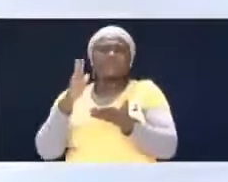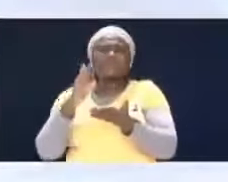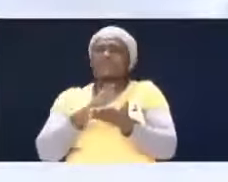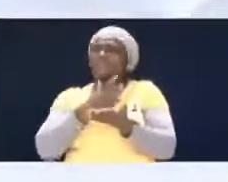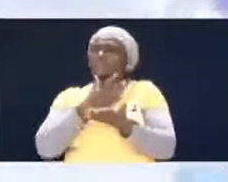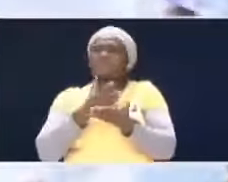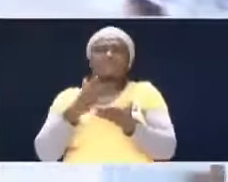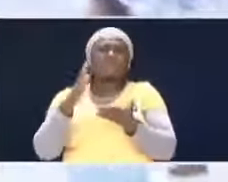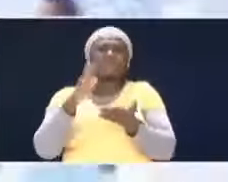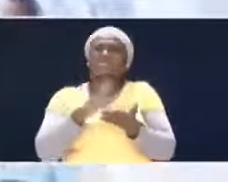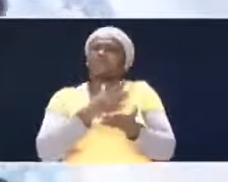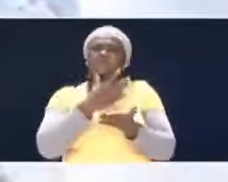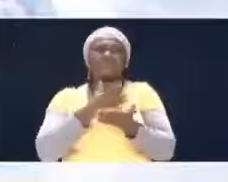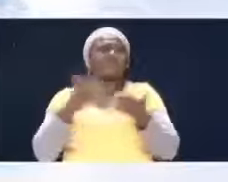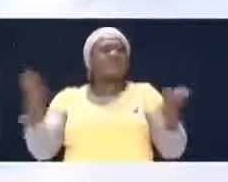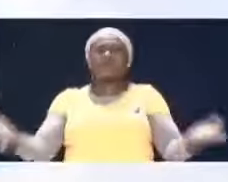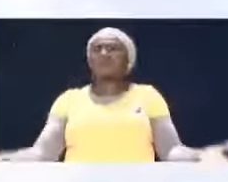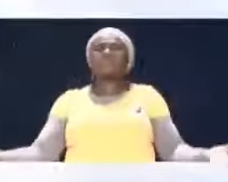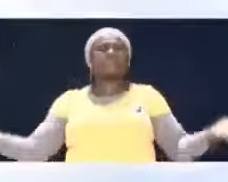Arise,